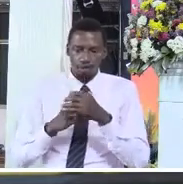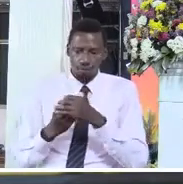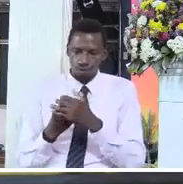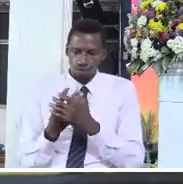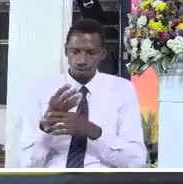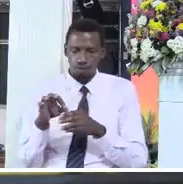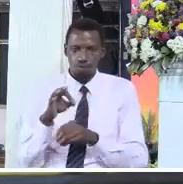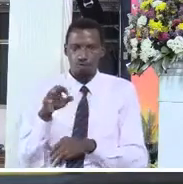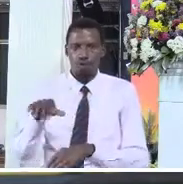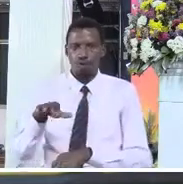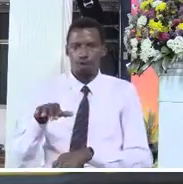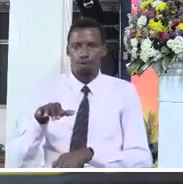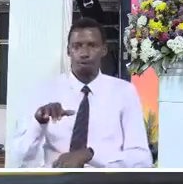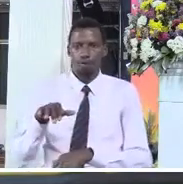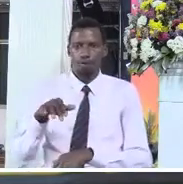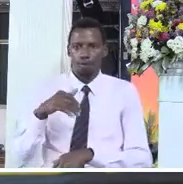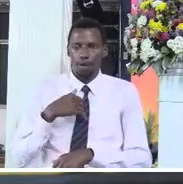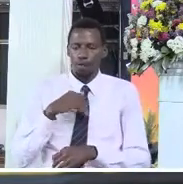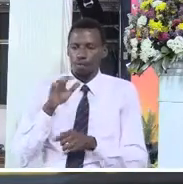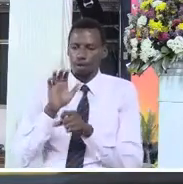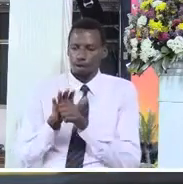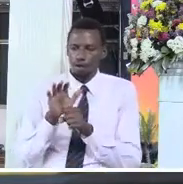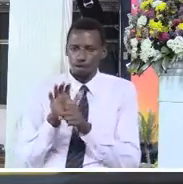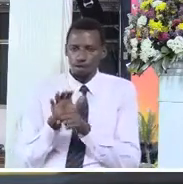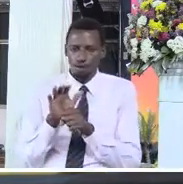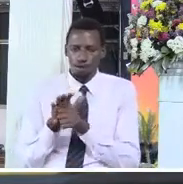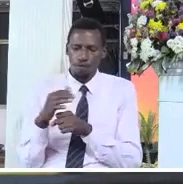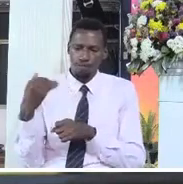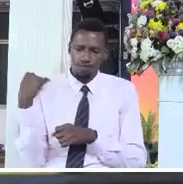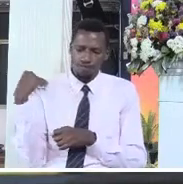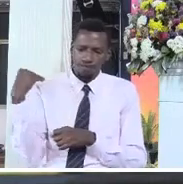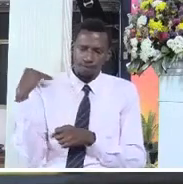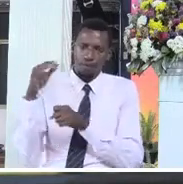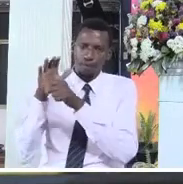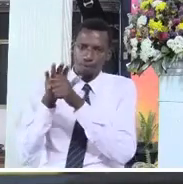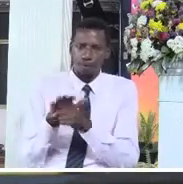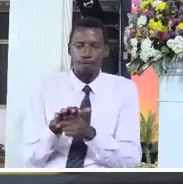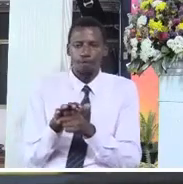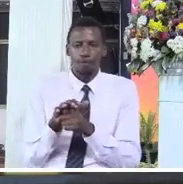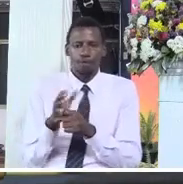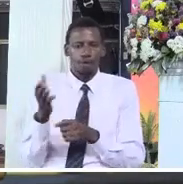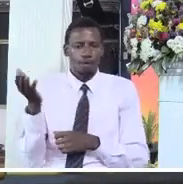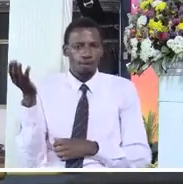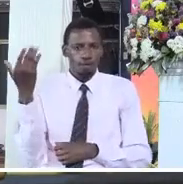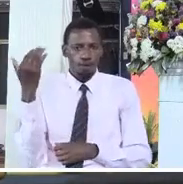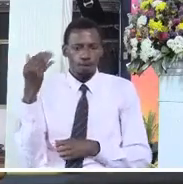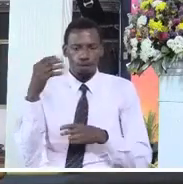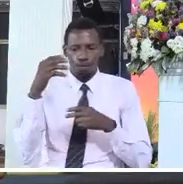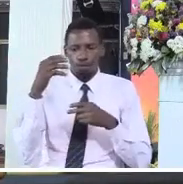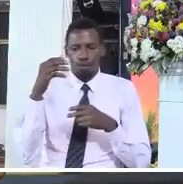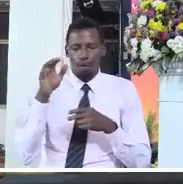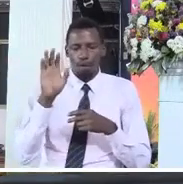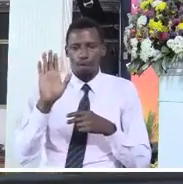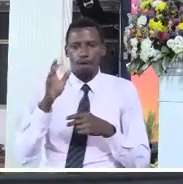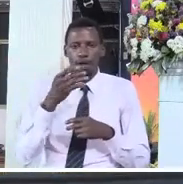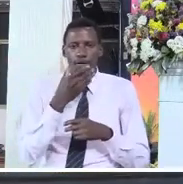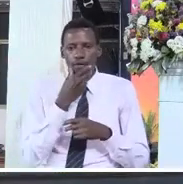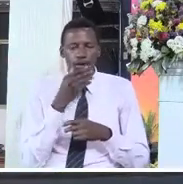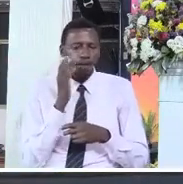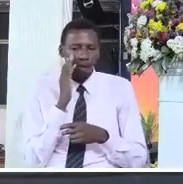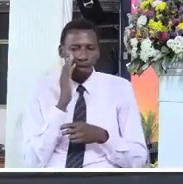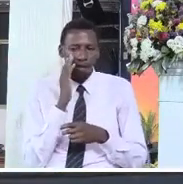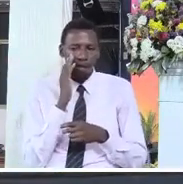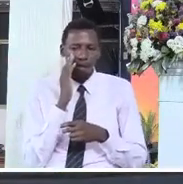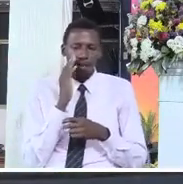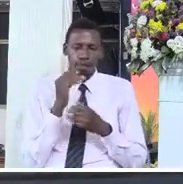So there is a lot of pressure from adolescents. They were very obedient because they were in the eyes of their fathers and mothers or